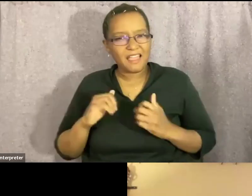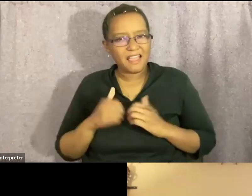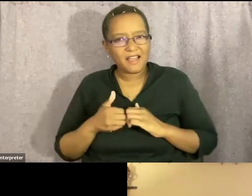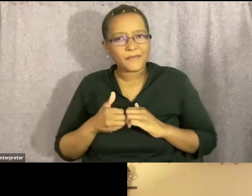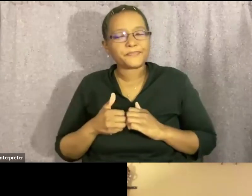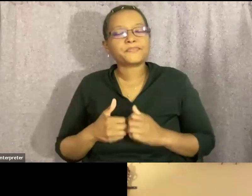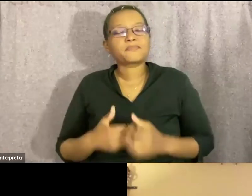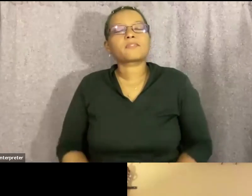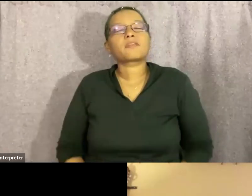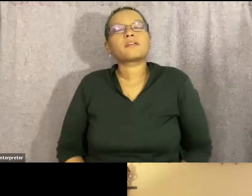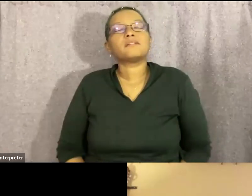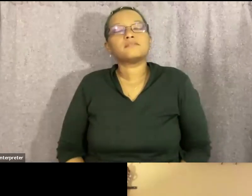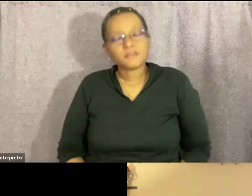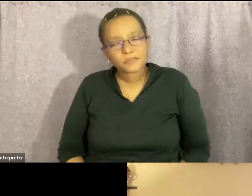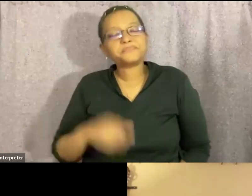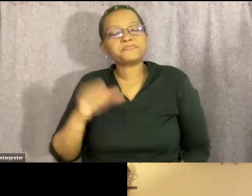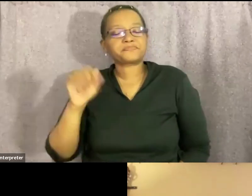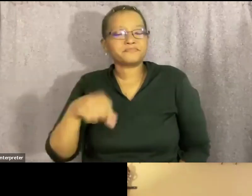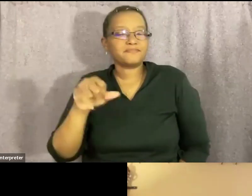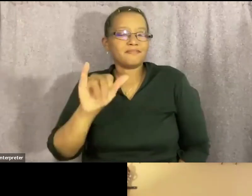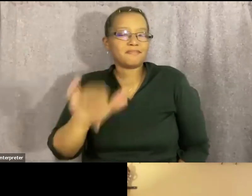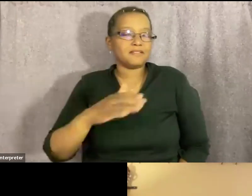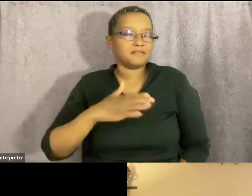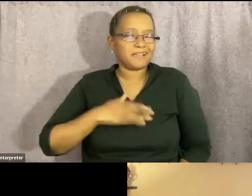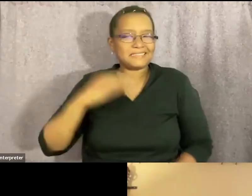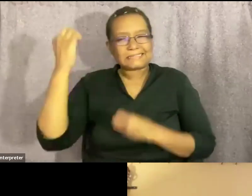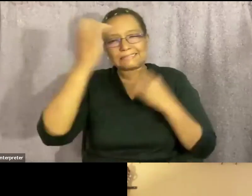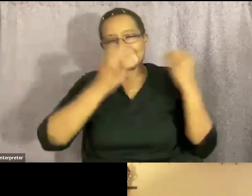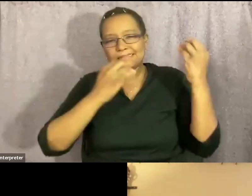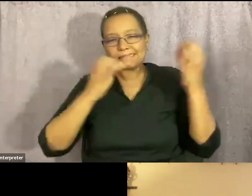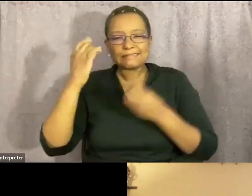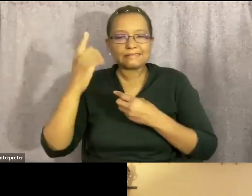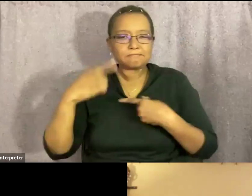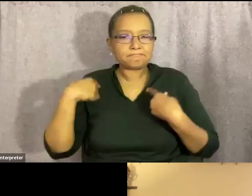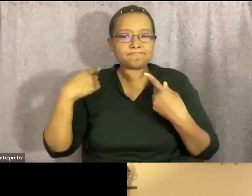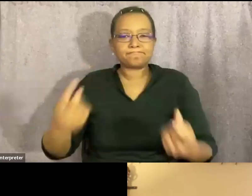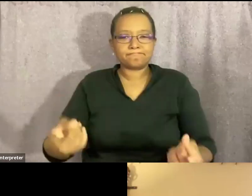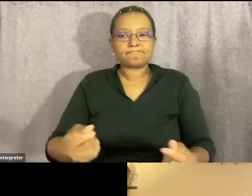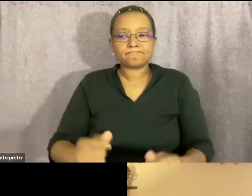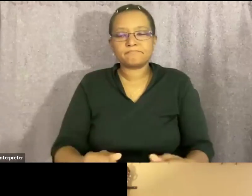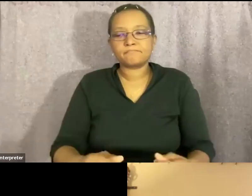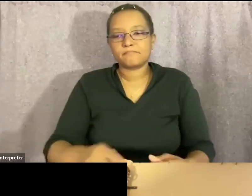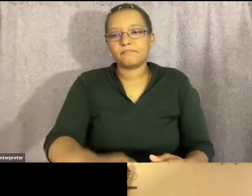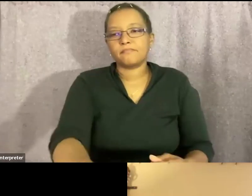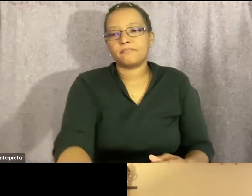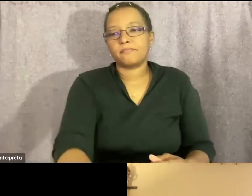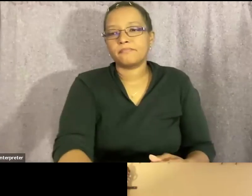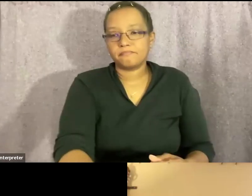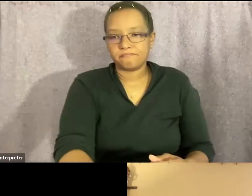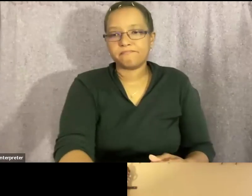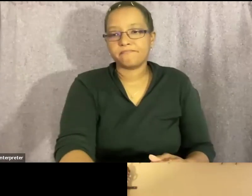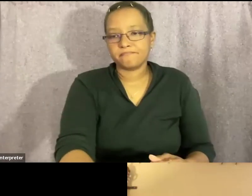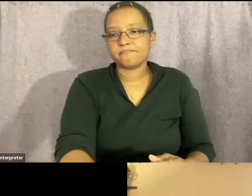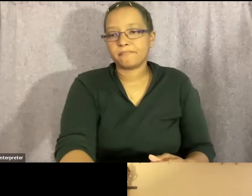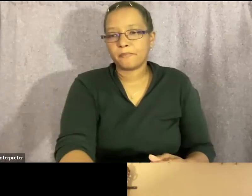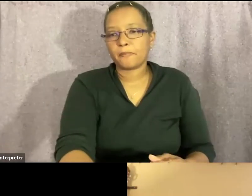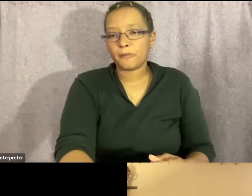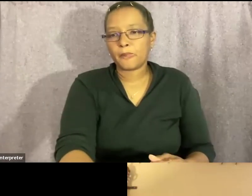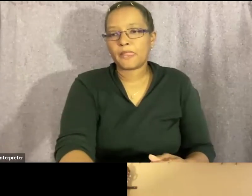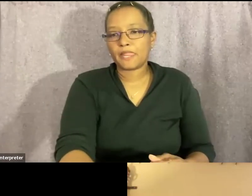this theory of like theories of the flesh. And so like what I've learned from a lot of